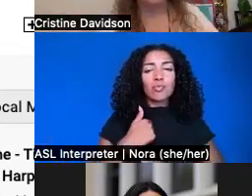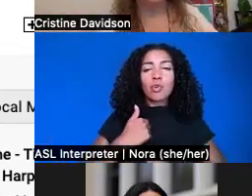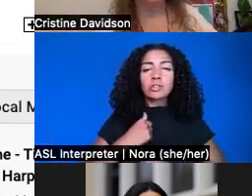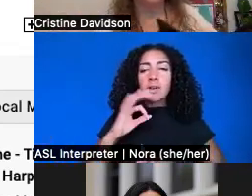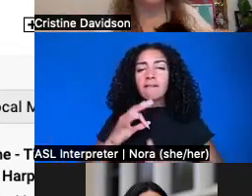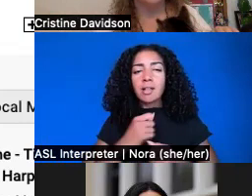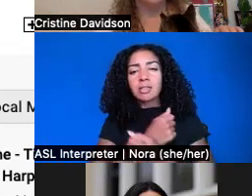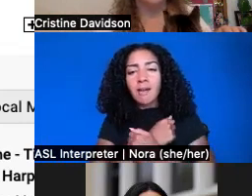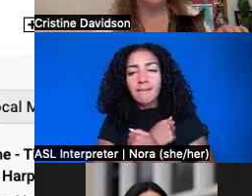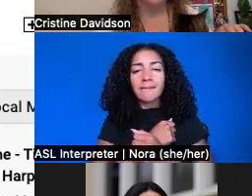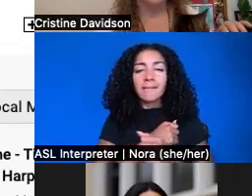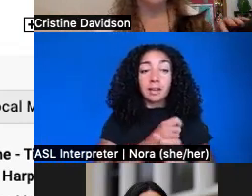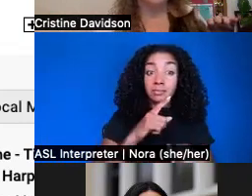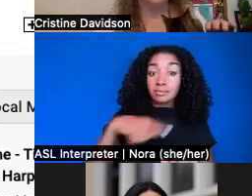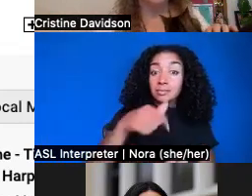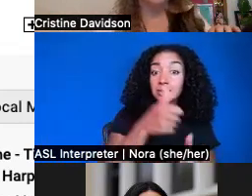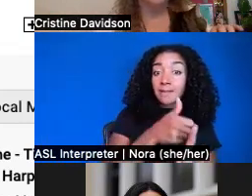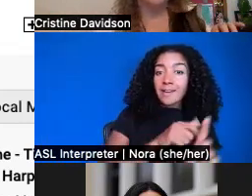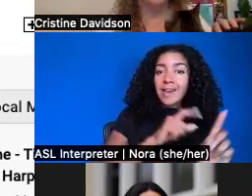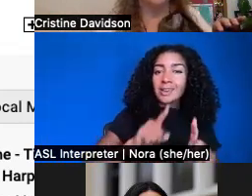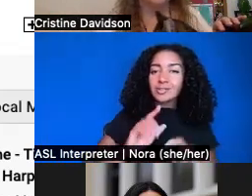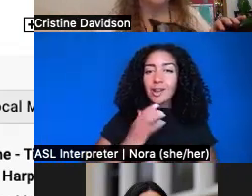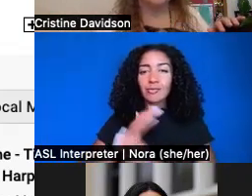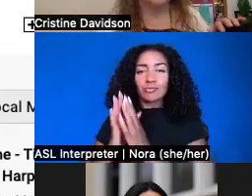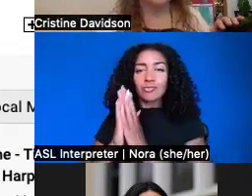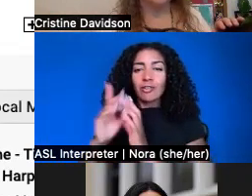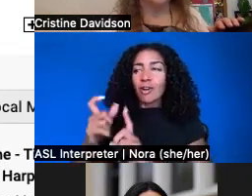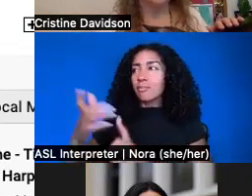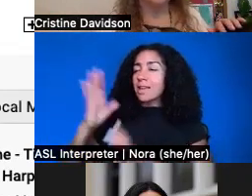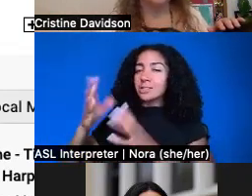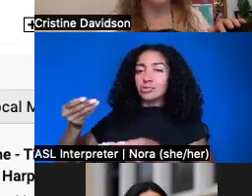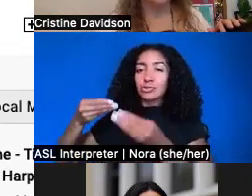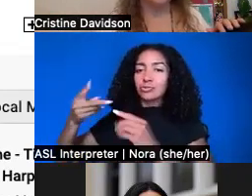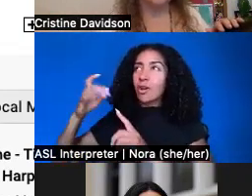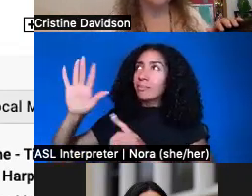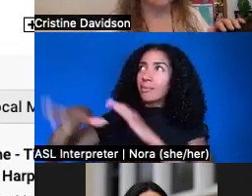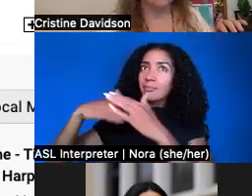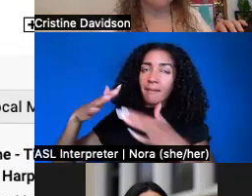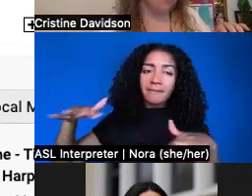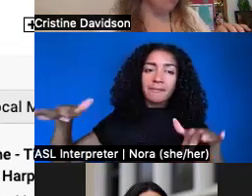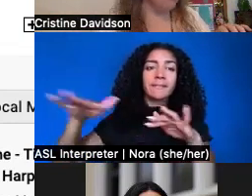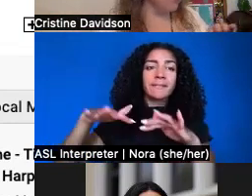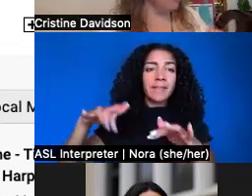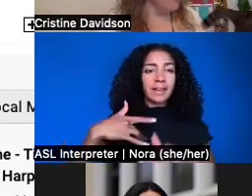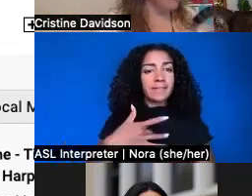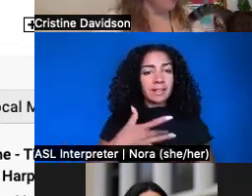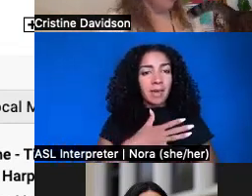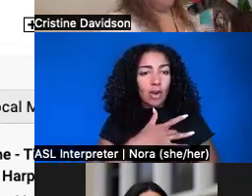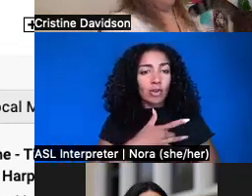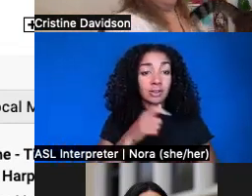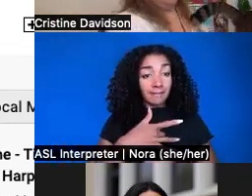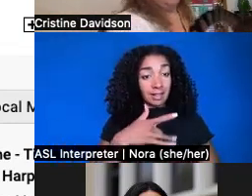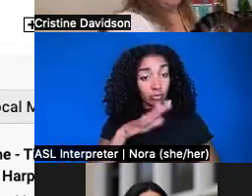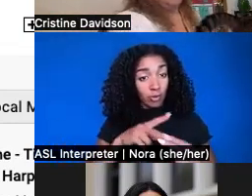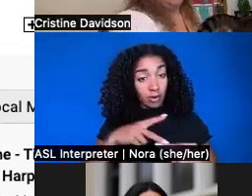prayers of our ancestors from above. I can feel it in my heart. Can you feel it in your blood? I can hear the seventh fire calling us